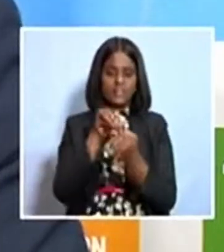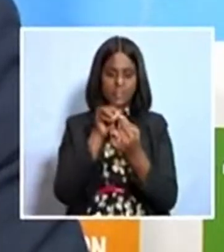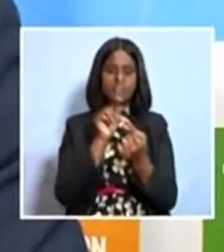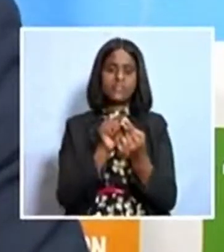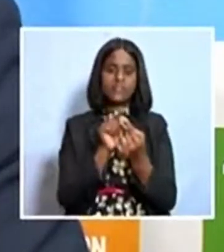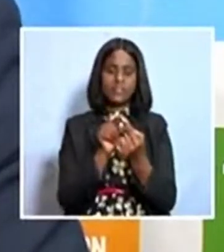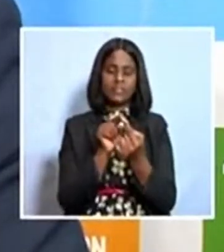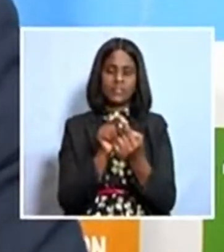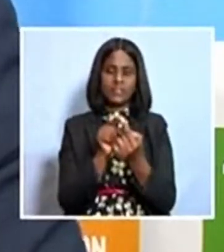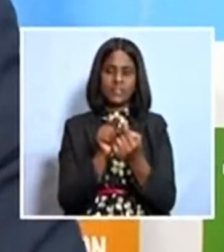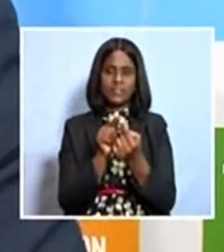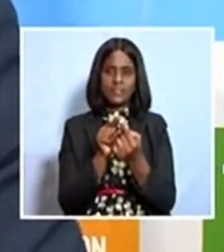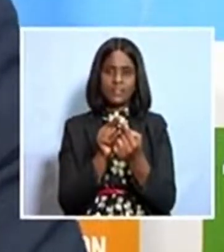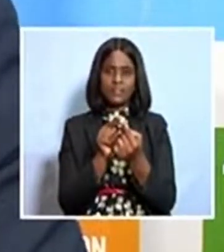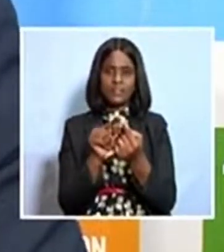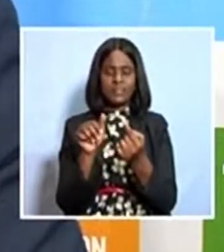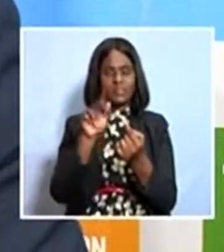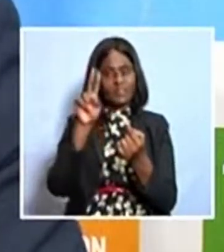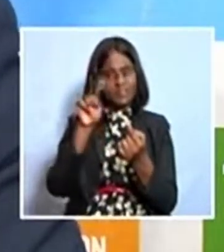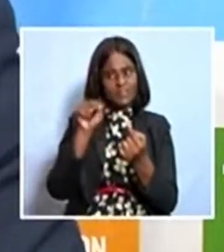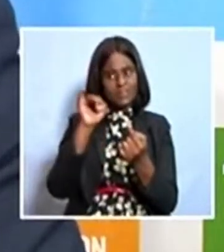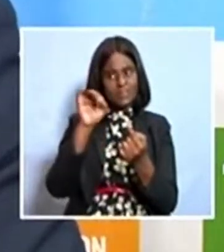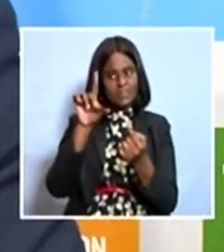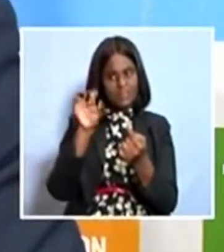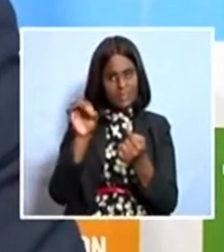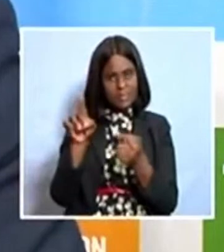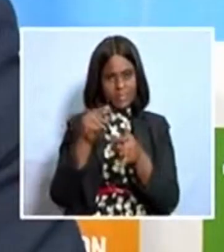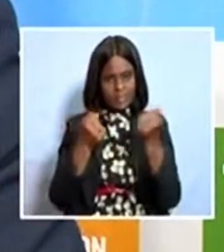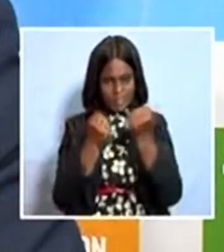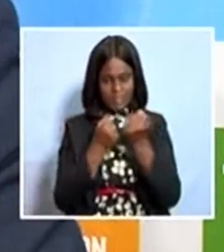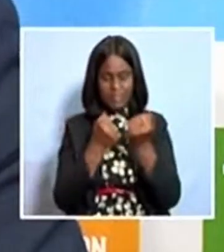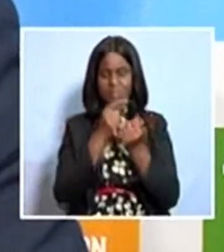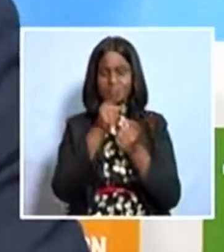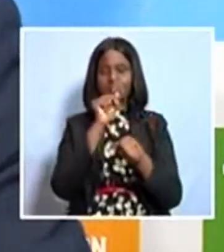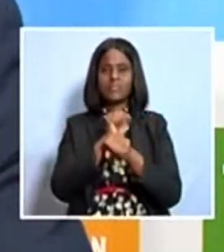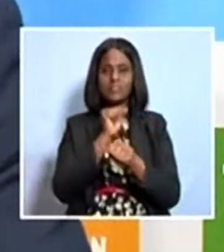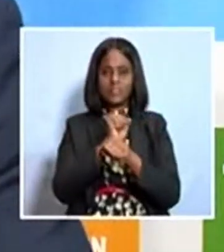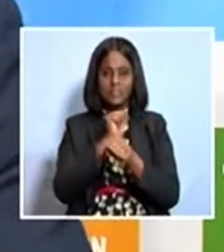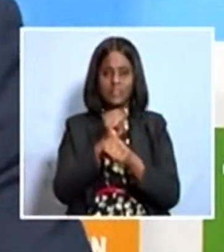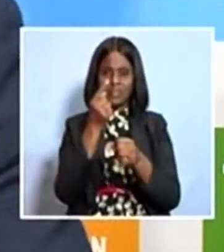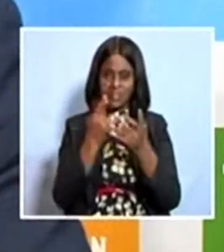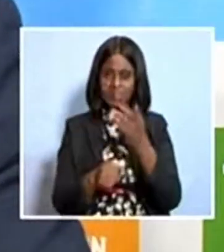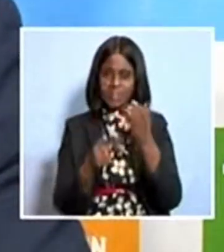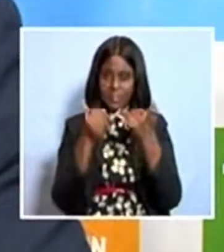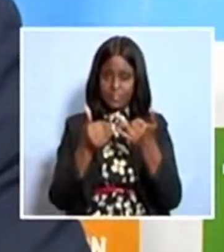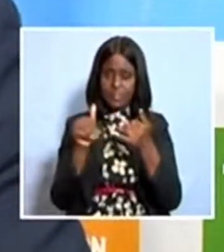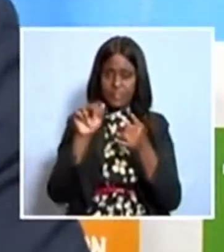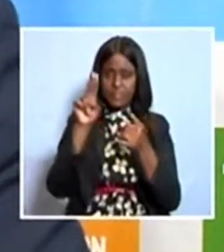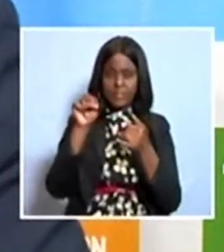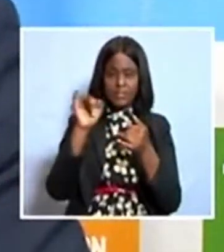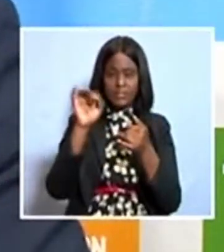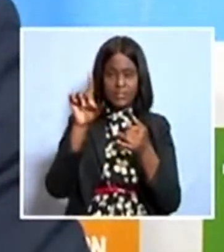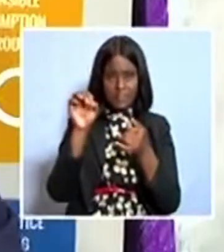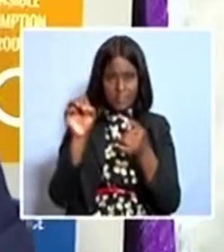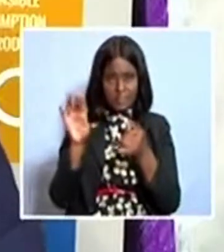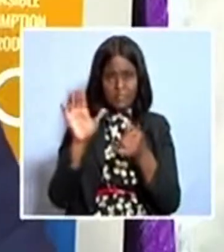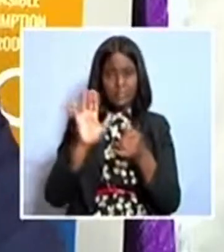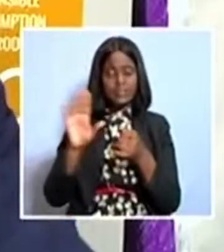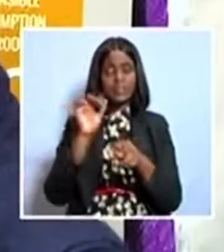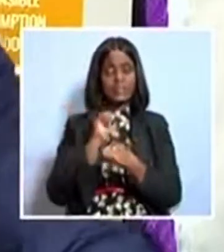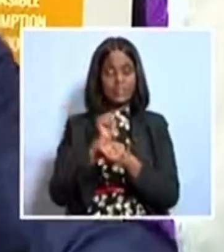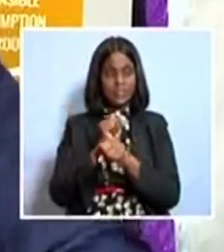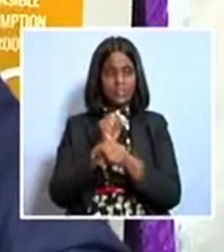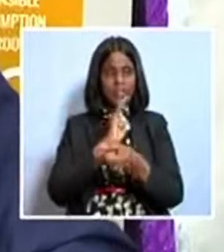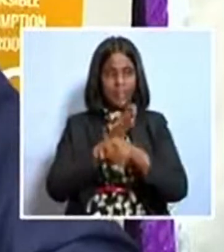specialists at UNIDO to support that cause. Okay. So basically that is what UNIDO is doing. All right,